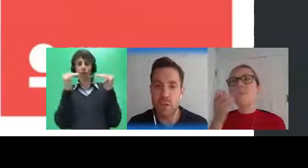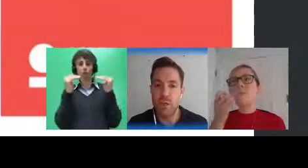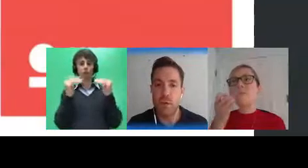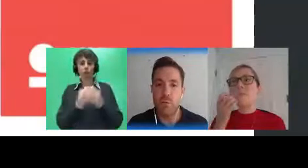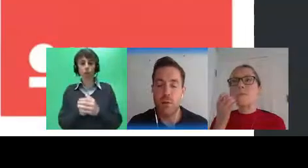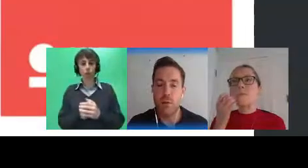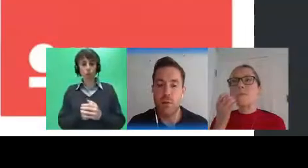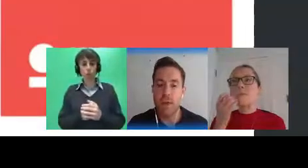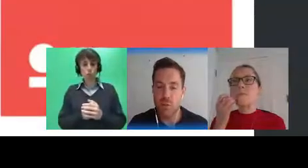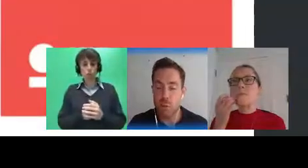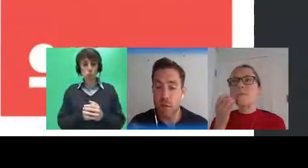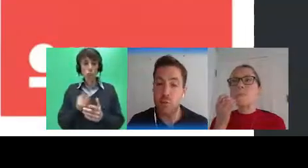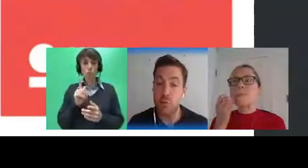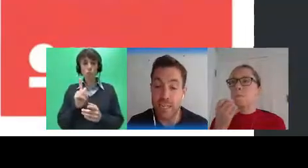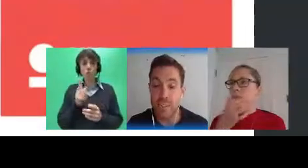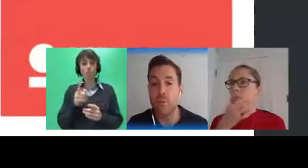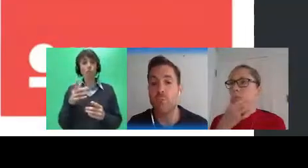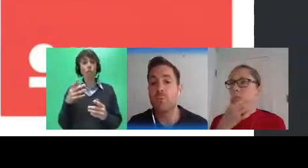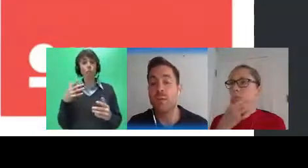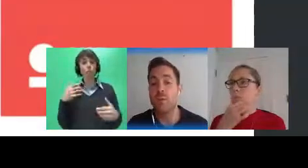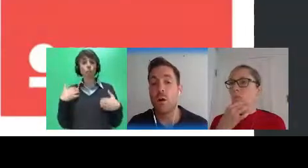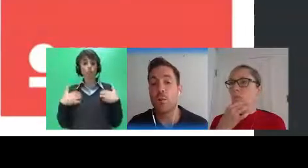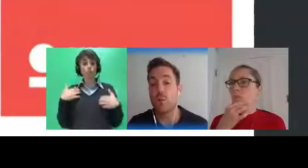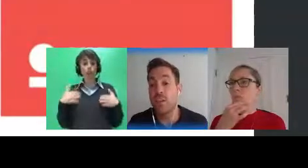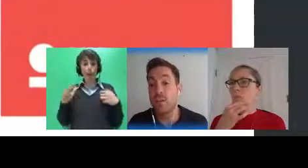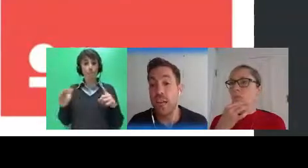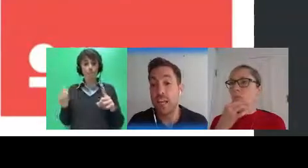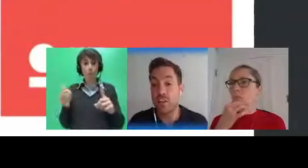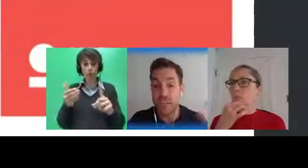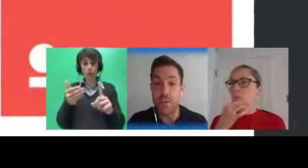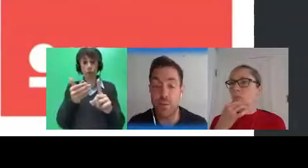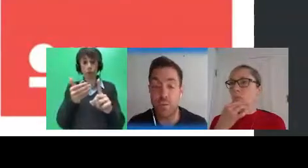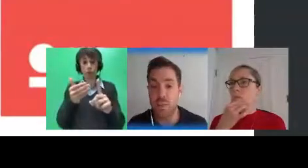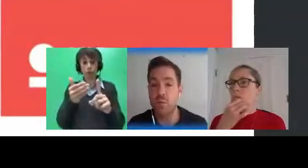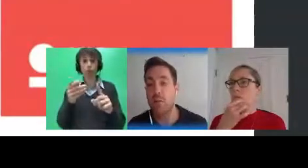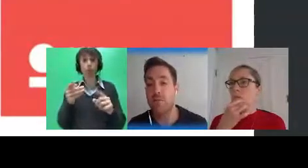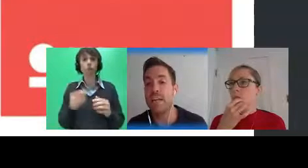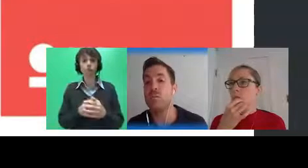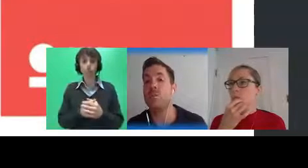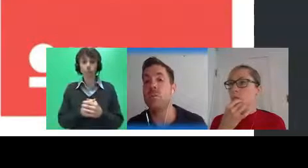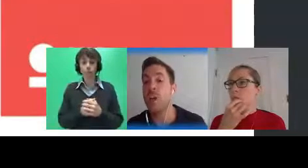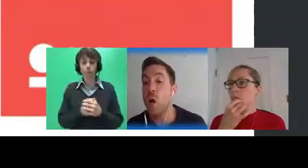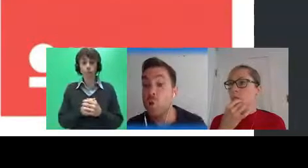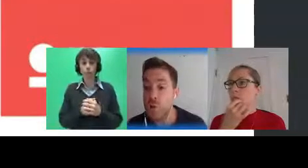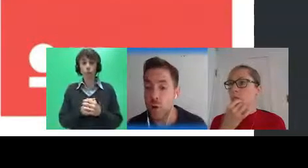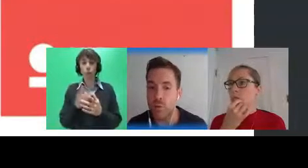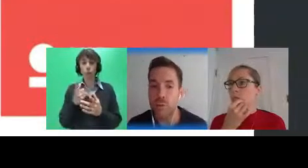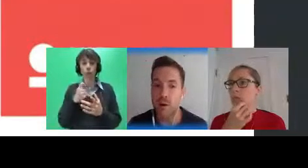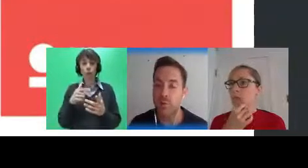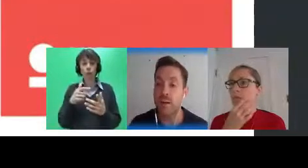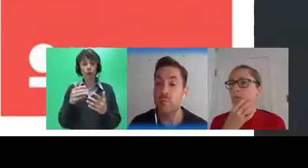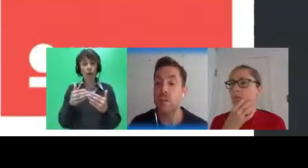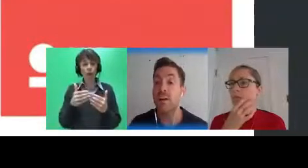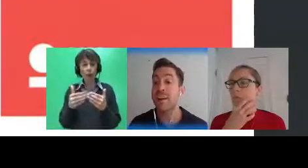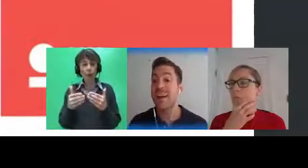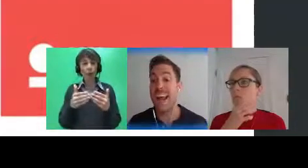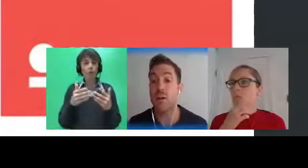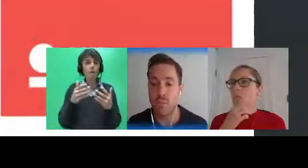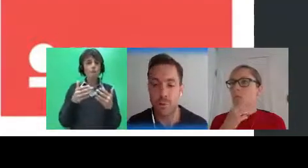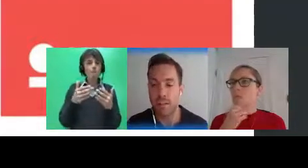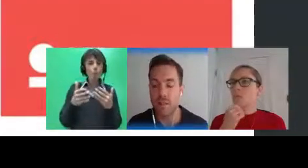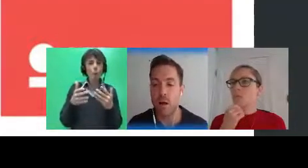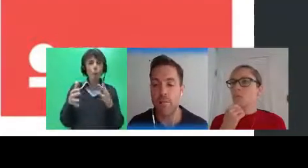ambition. So the UK Coaching will lead this piece of work, but will undertake a significant piece of wider engagement to co-design what this pathway looks like